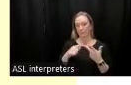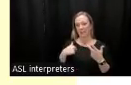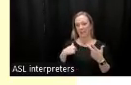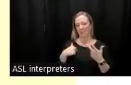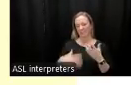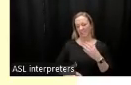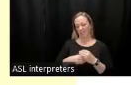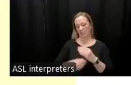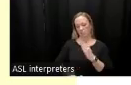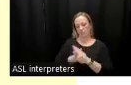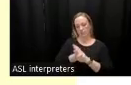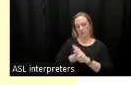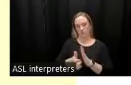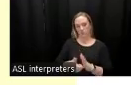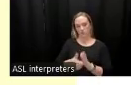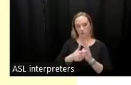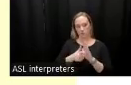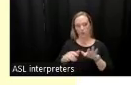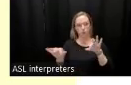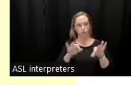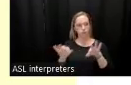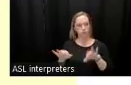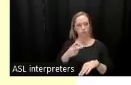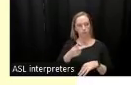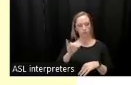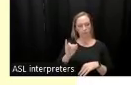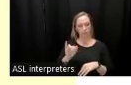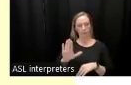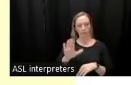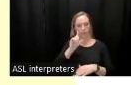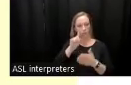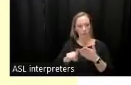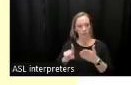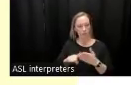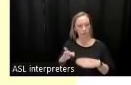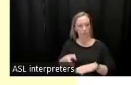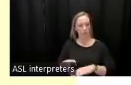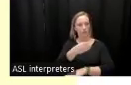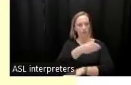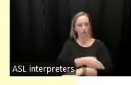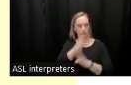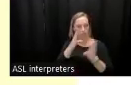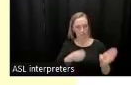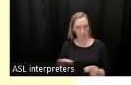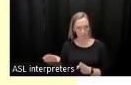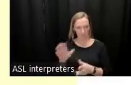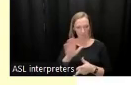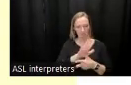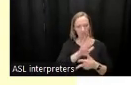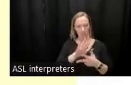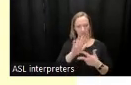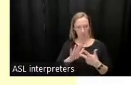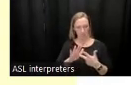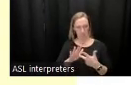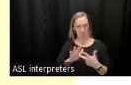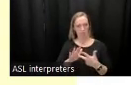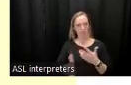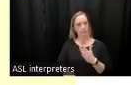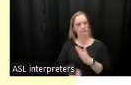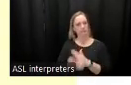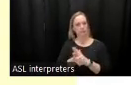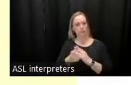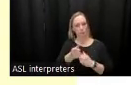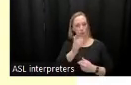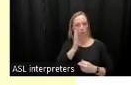attachment required to talk about the PI's research enhancement plan. So these are other attachments that you will